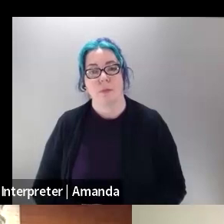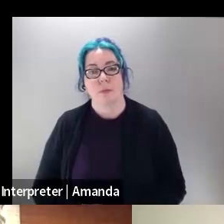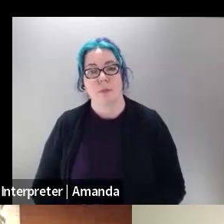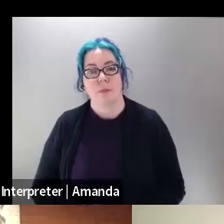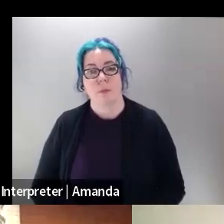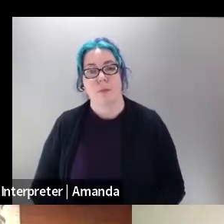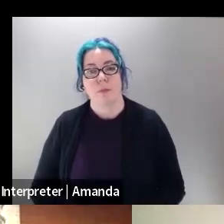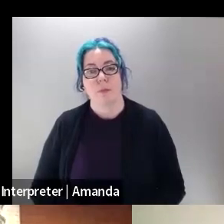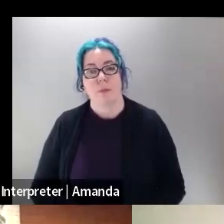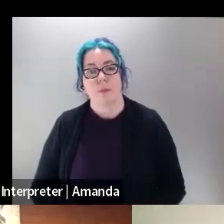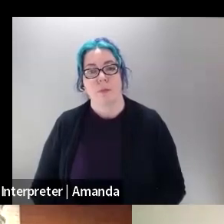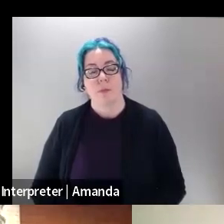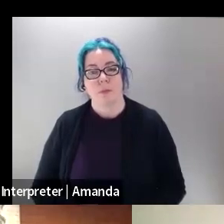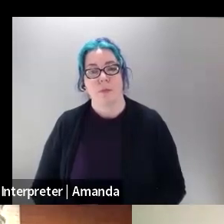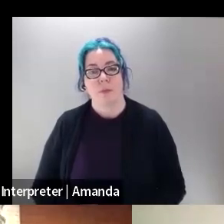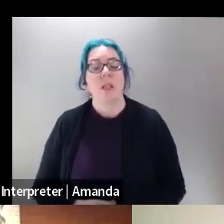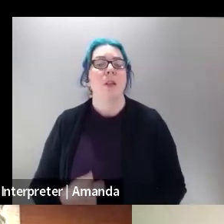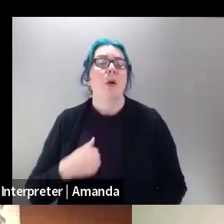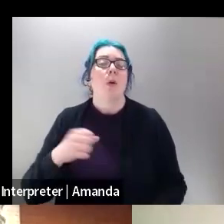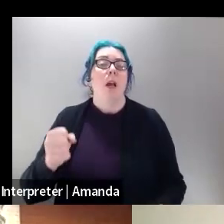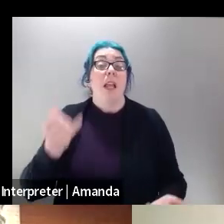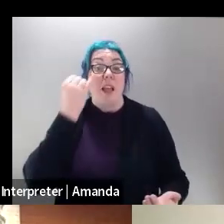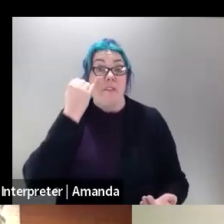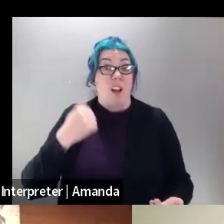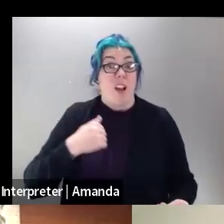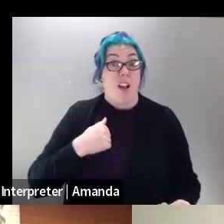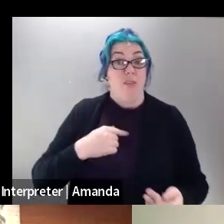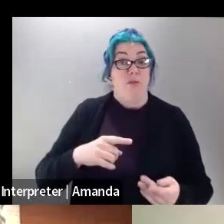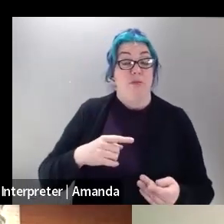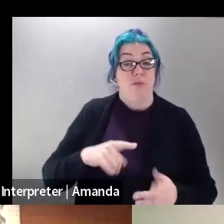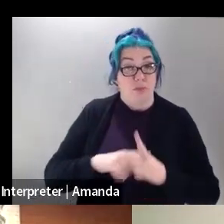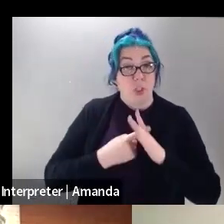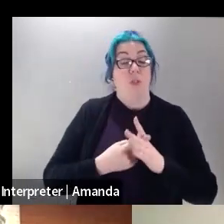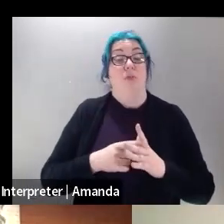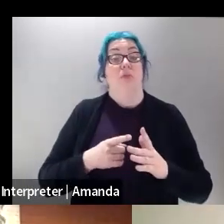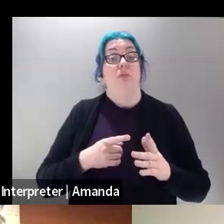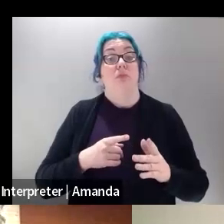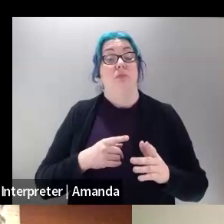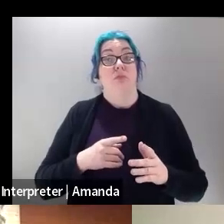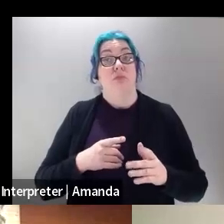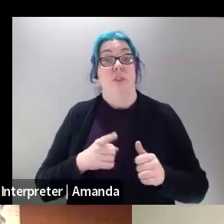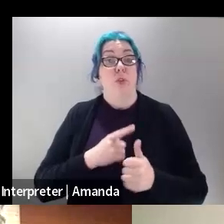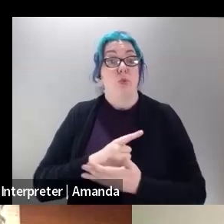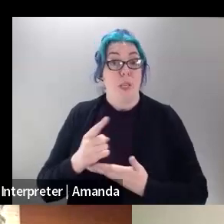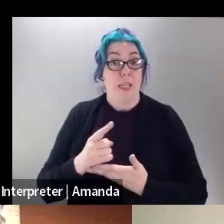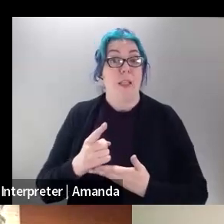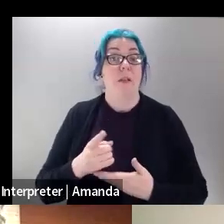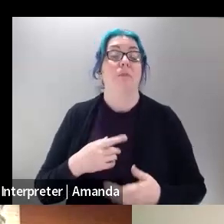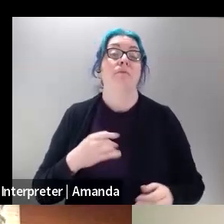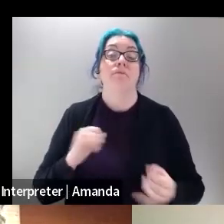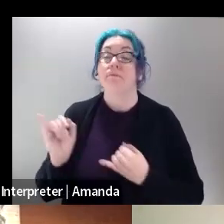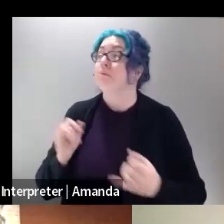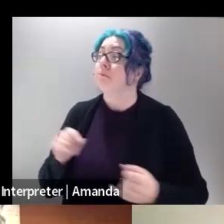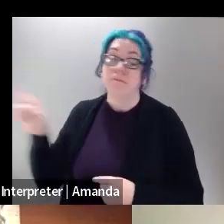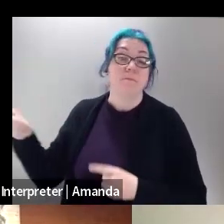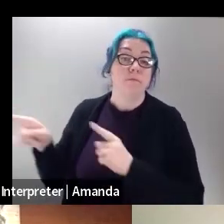again, to make sure it wasn't, oh, we did all that work and now we're not ever referring to it. Maybe we're not referring to it because it's so deeply